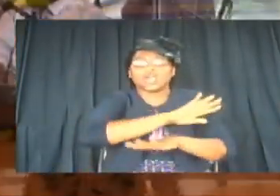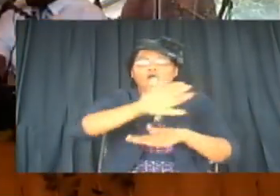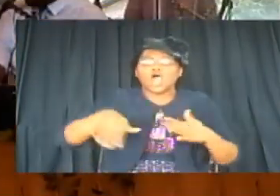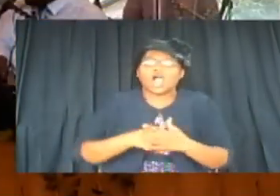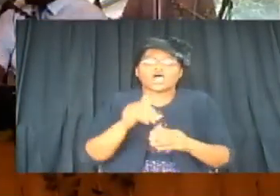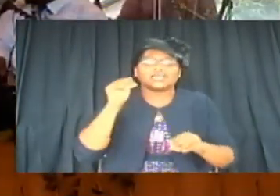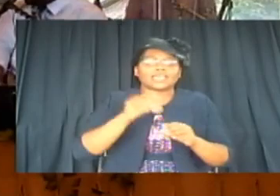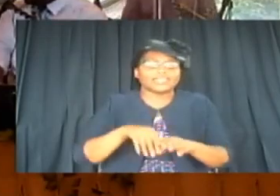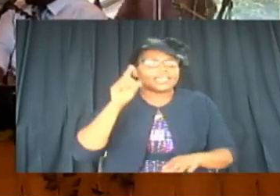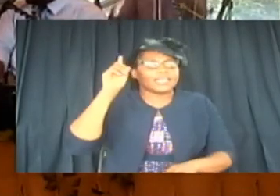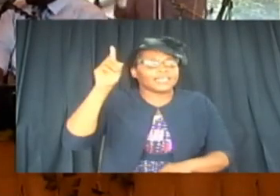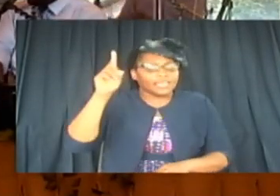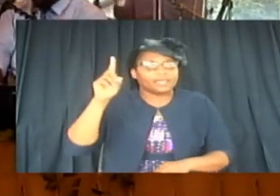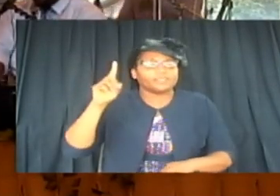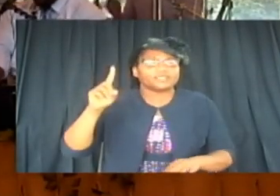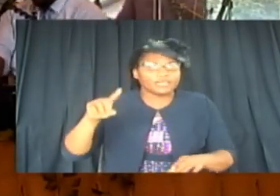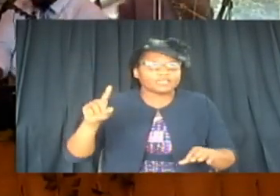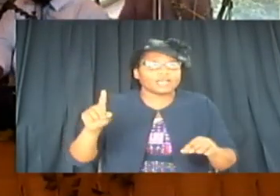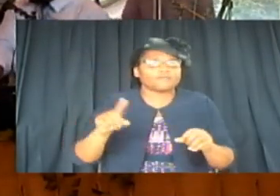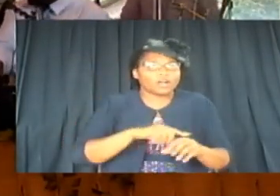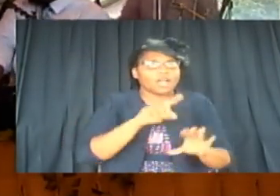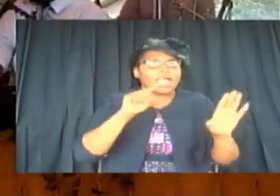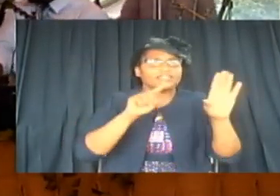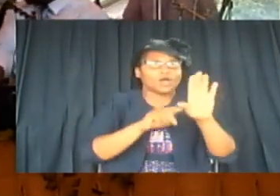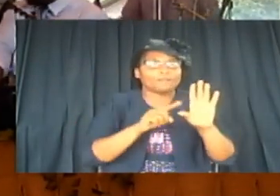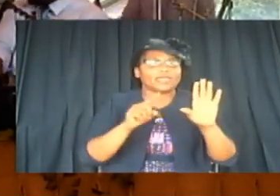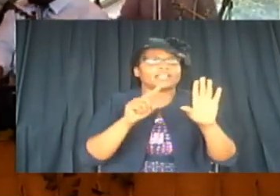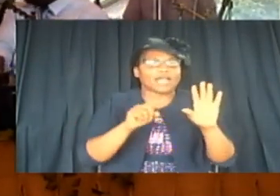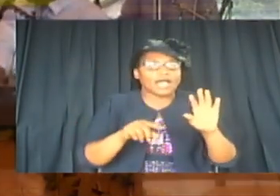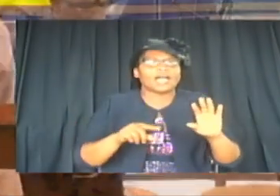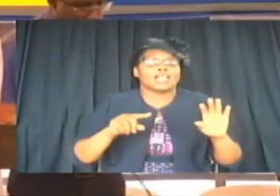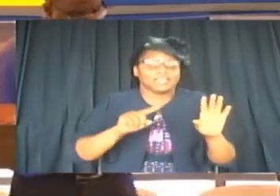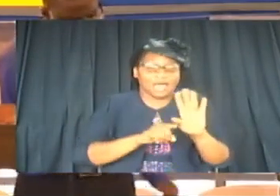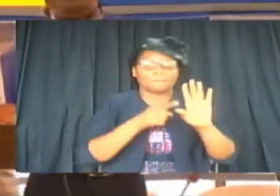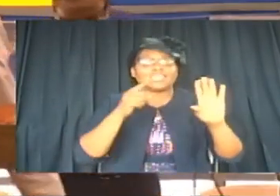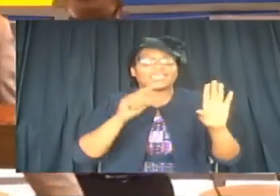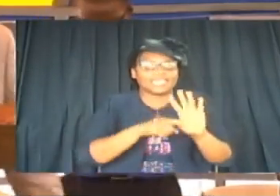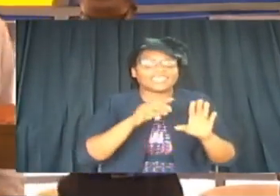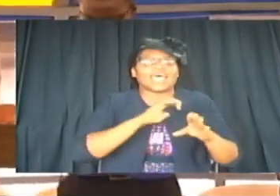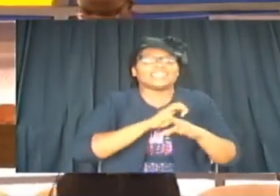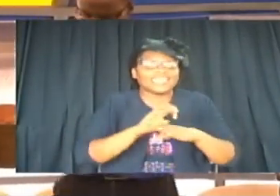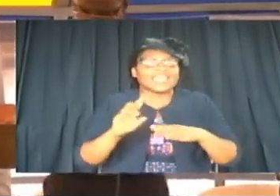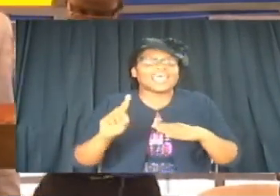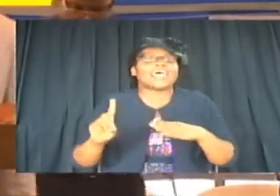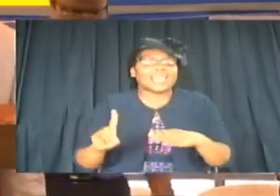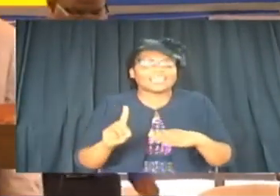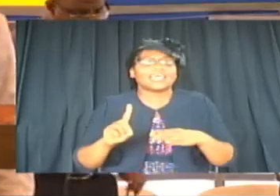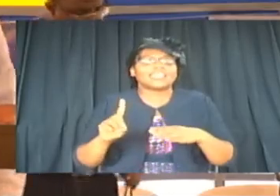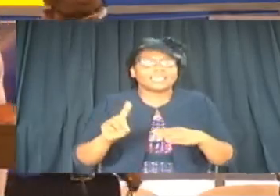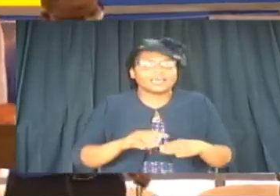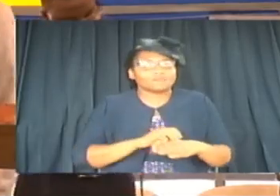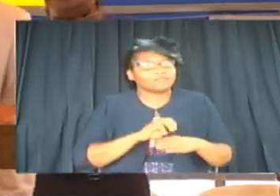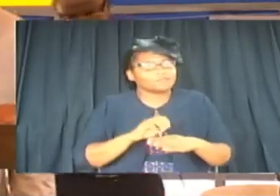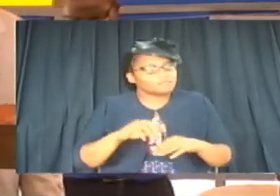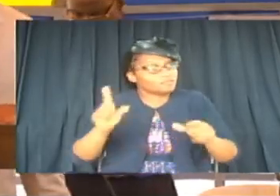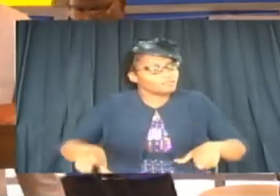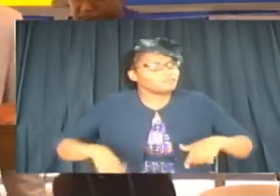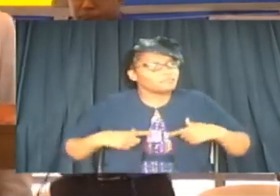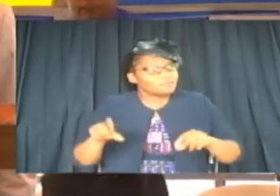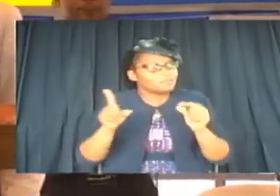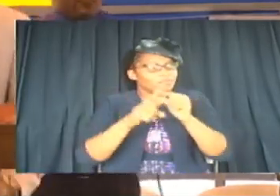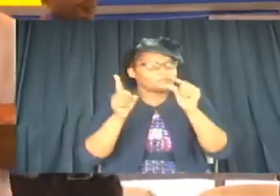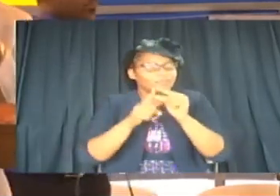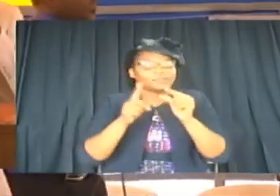time. The Alpha and Omega. The Alpha and Omega. Yes. The beginning and the end. Yes. The living